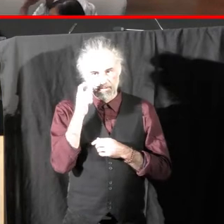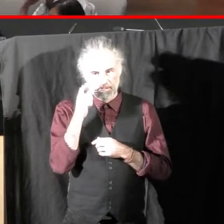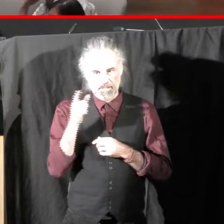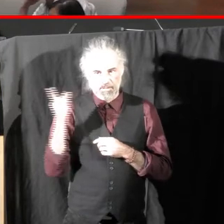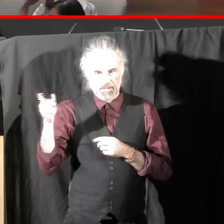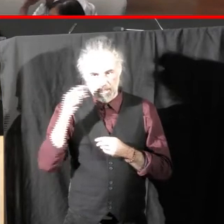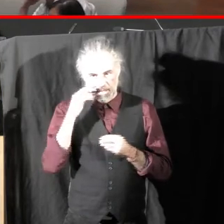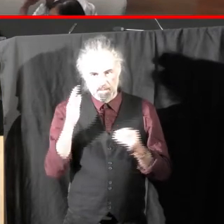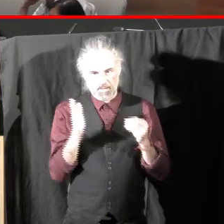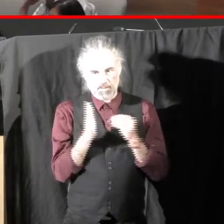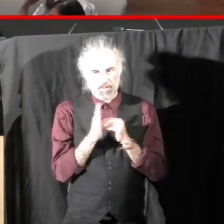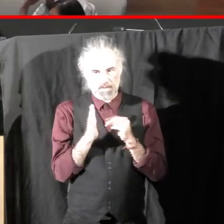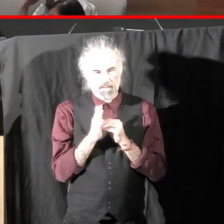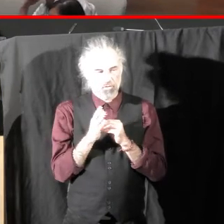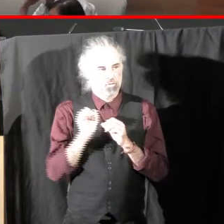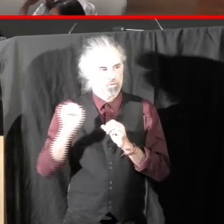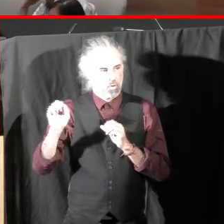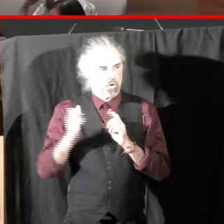plug into your lab and